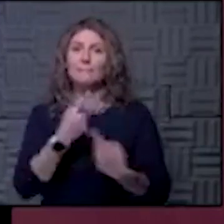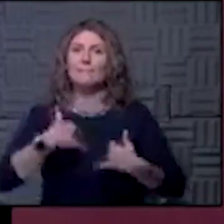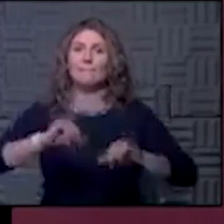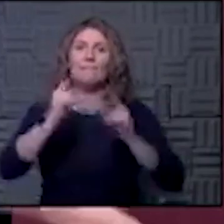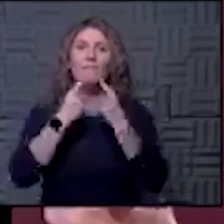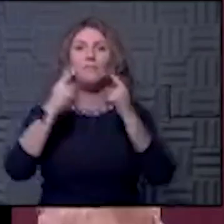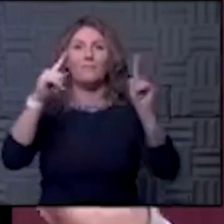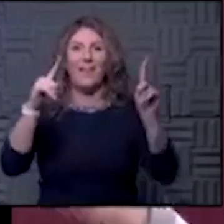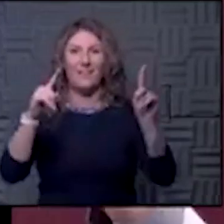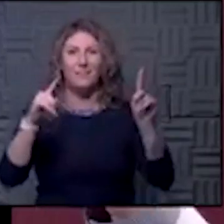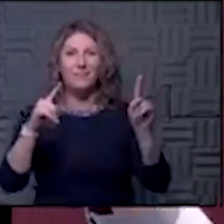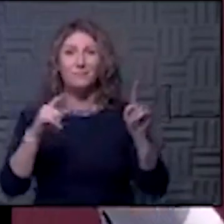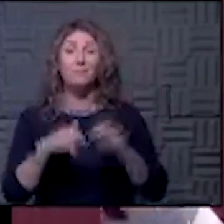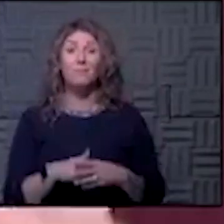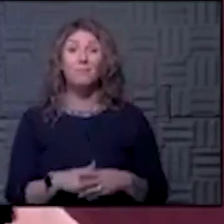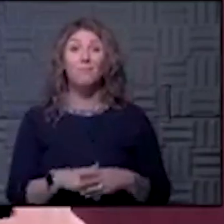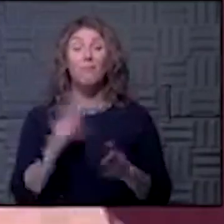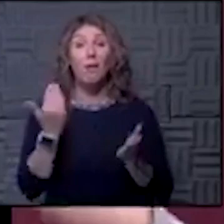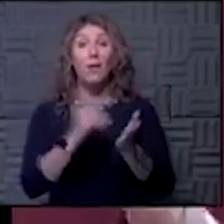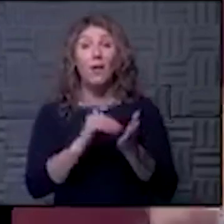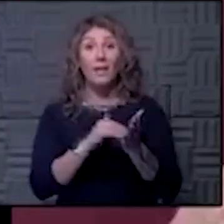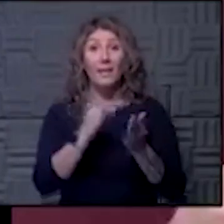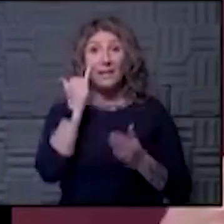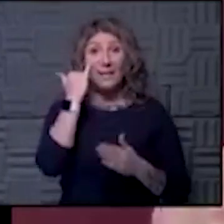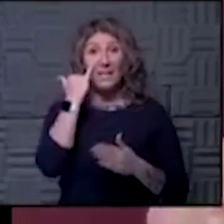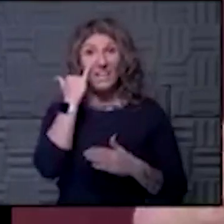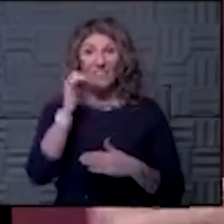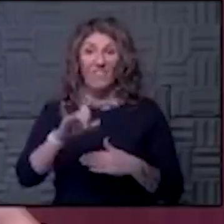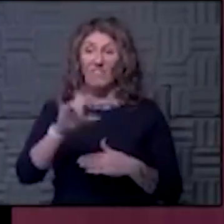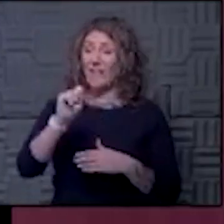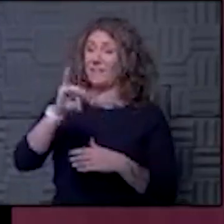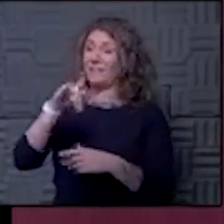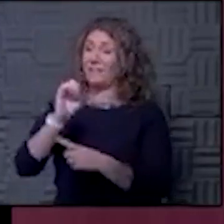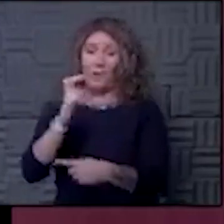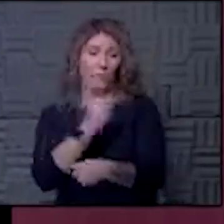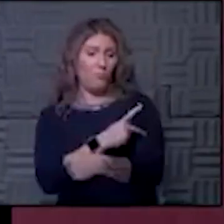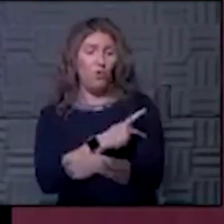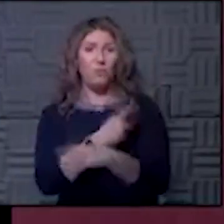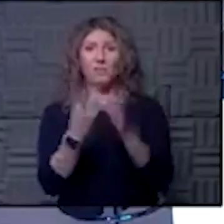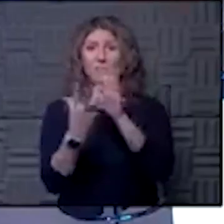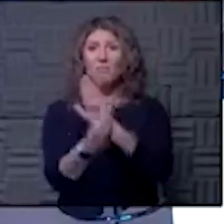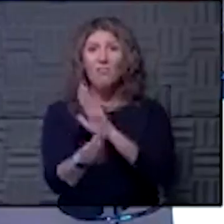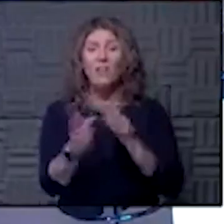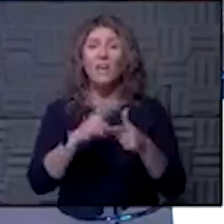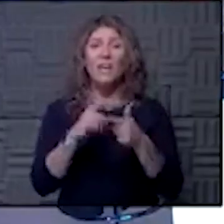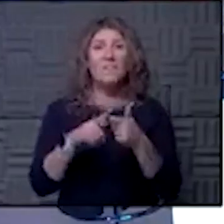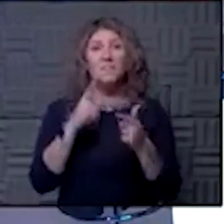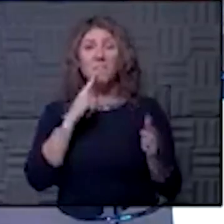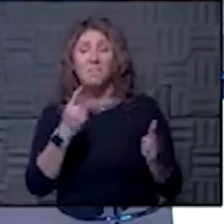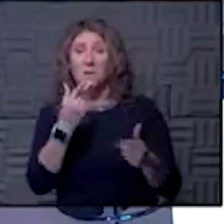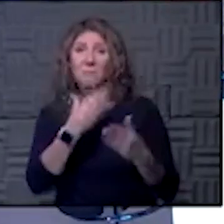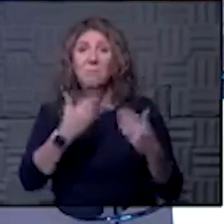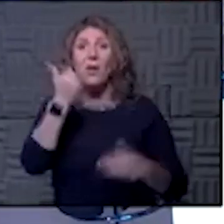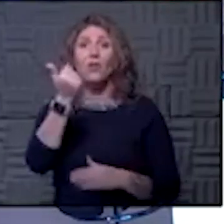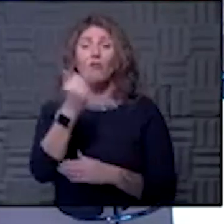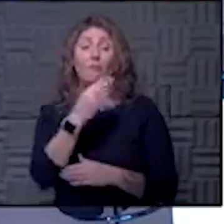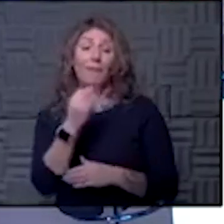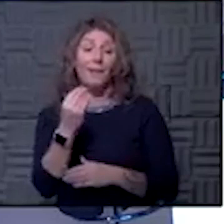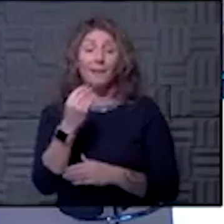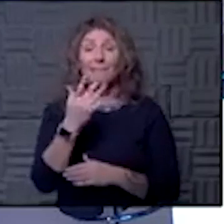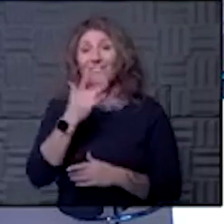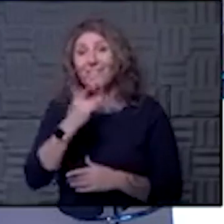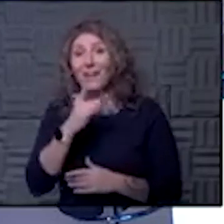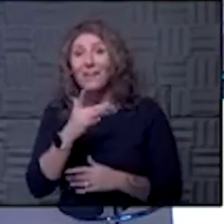effective strategy because, if the spike protein leaves, then the virus will become much less pathogenic. Yeah, and maybe if you're lucky and there's a mutation in